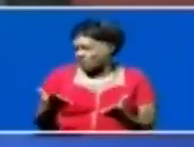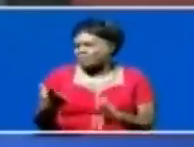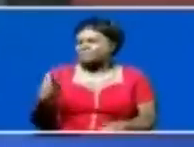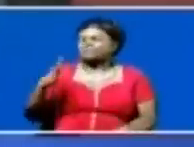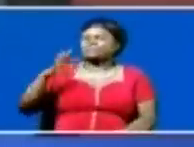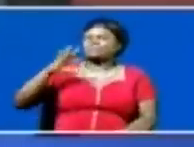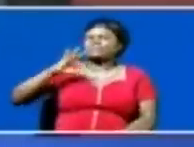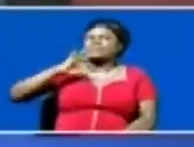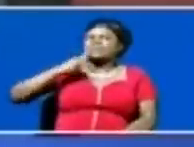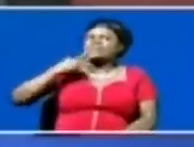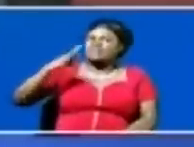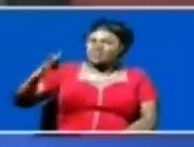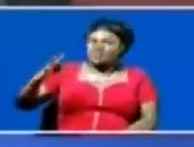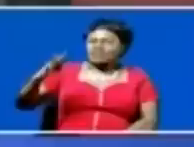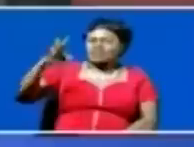about